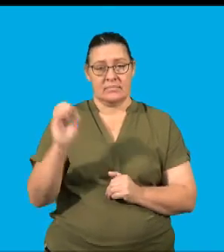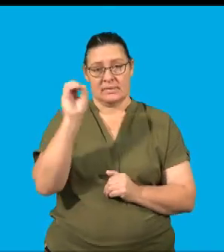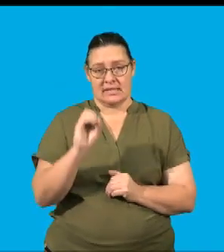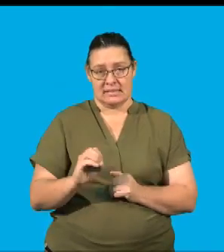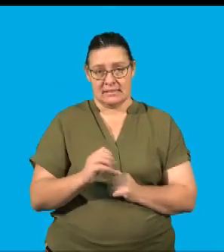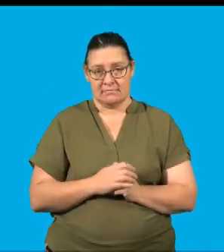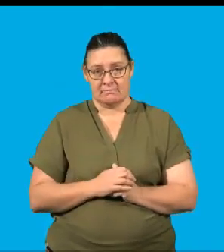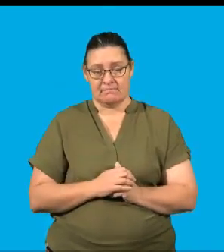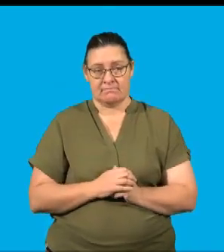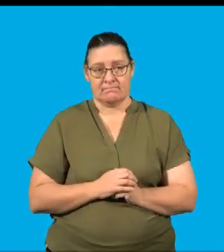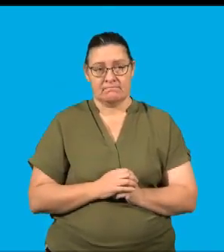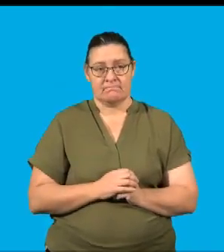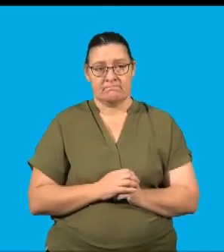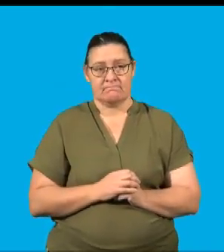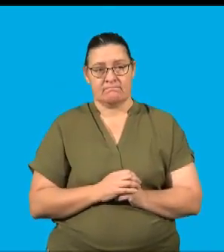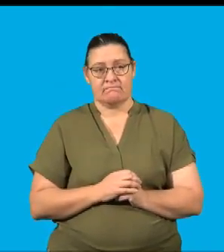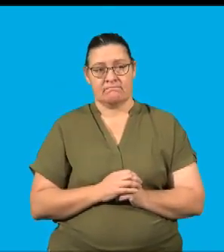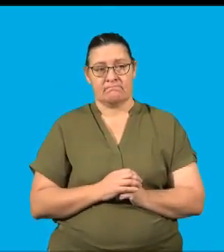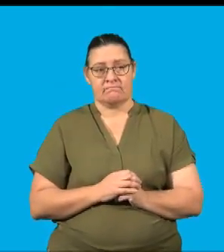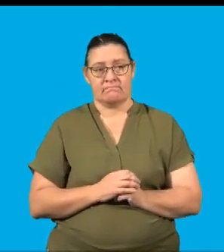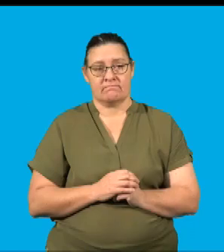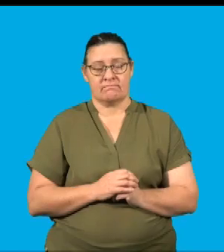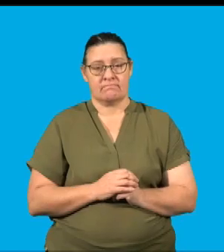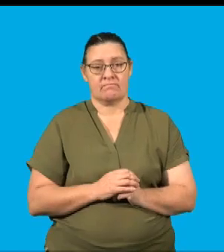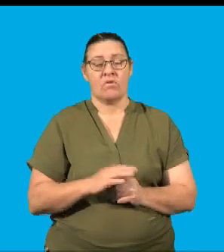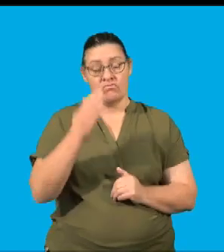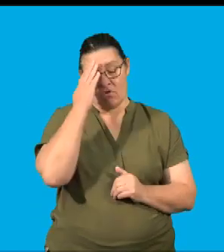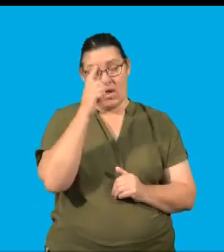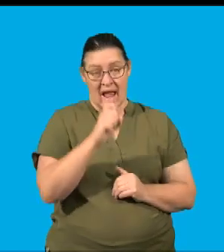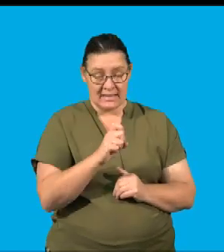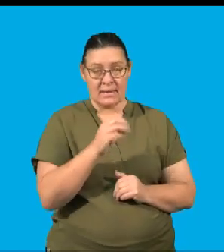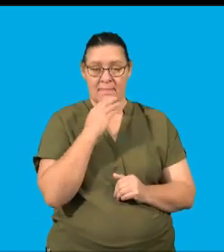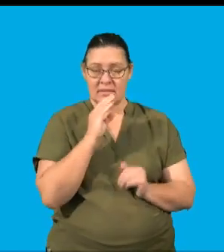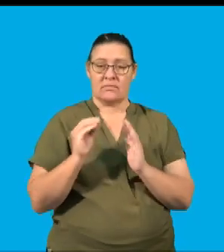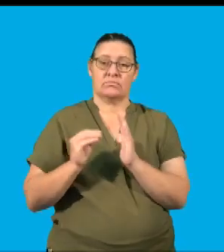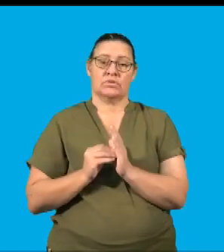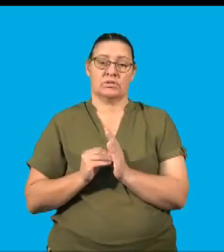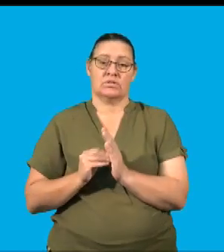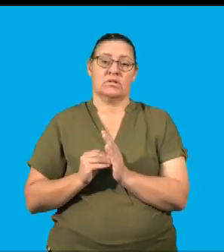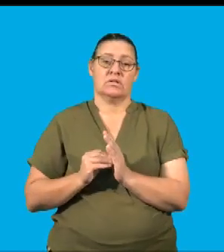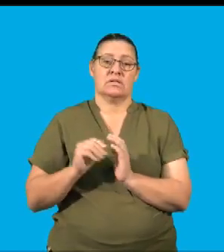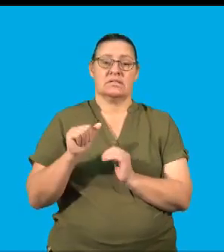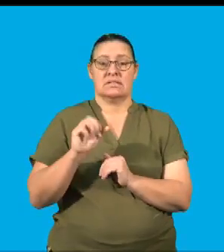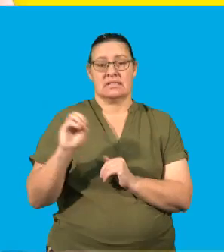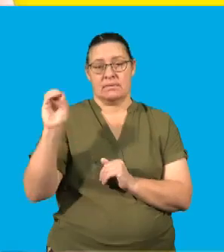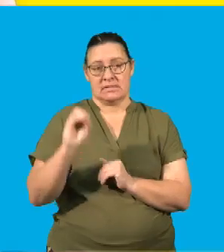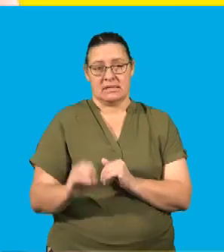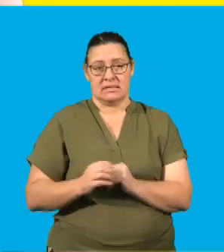60%. So that is the value. When you see x, you now know that you must replace it by what?